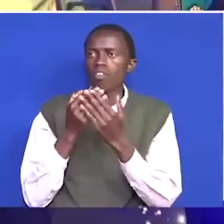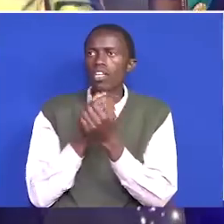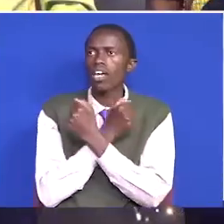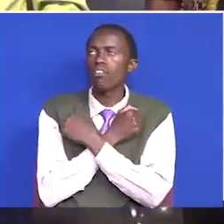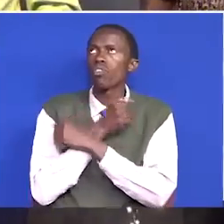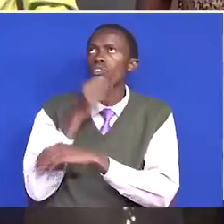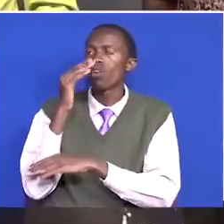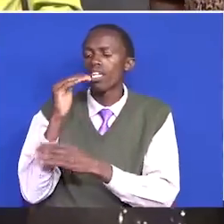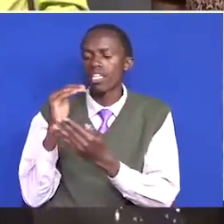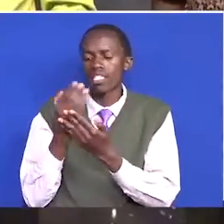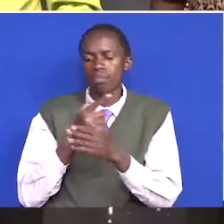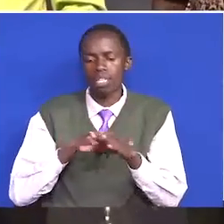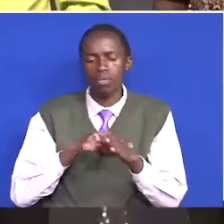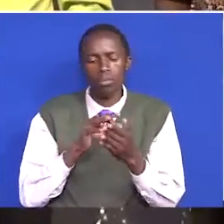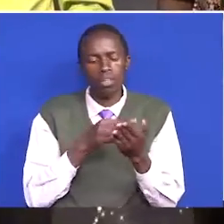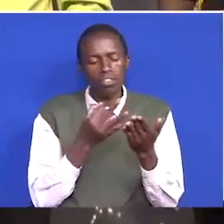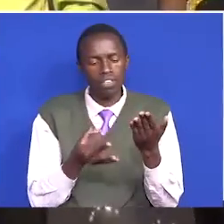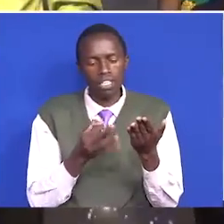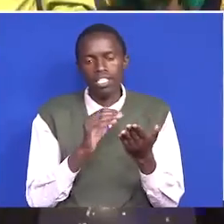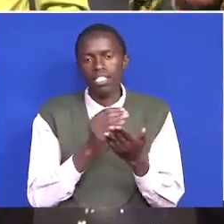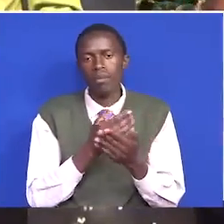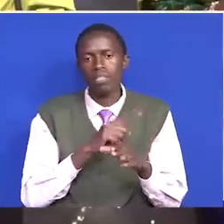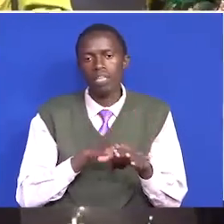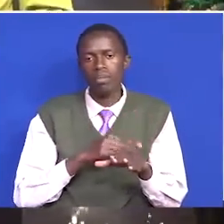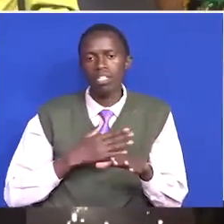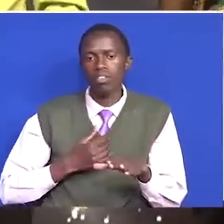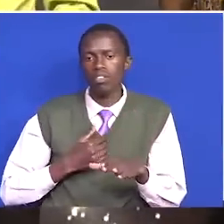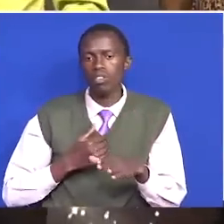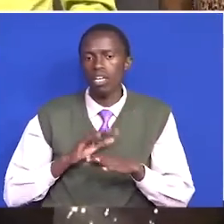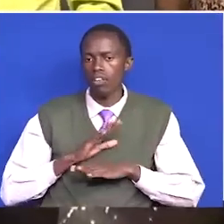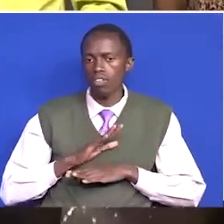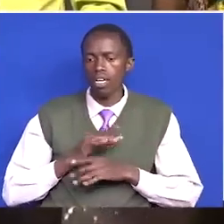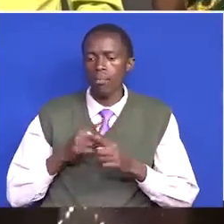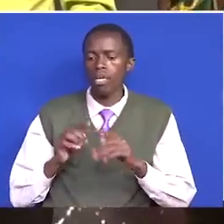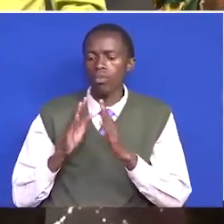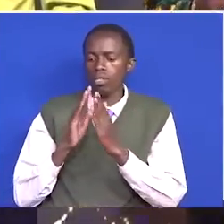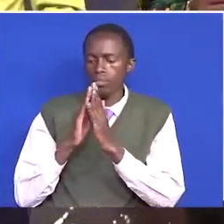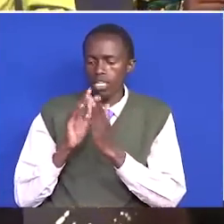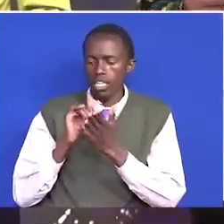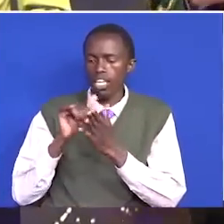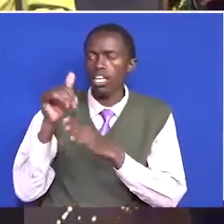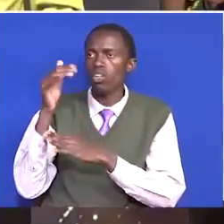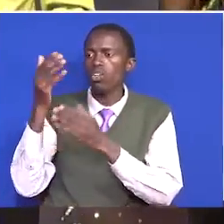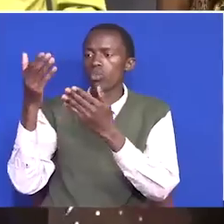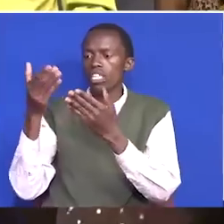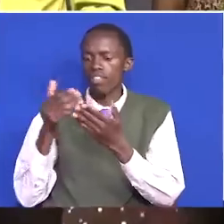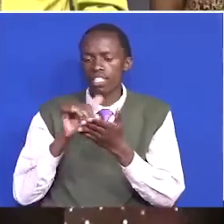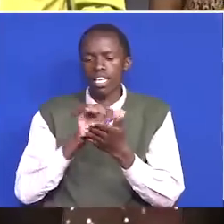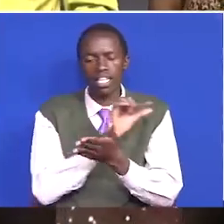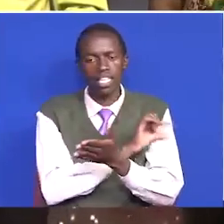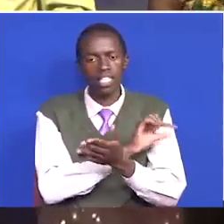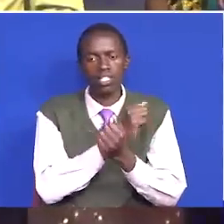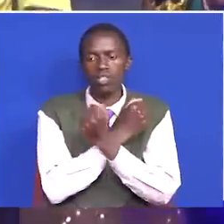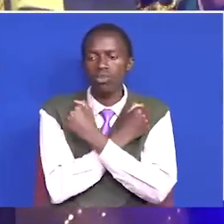And sometimes we may fail. Sometimes it might not even be enough. But we pray that, God, you will give us the grace to love